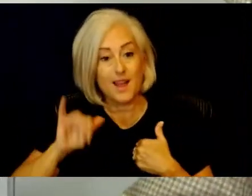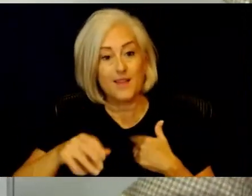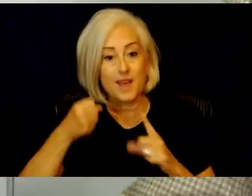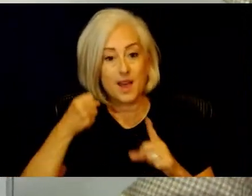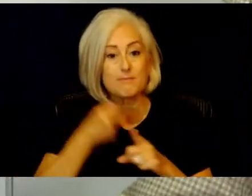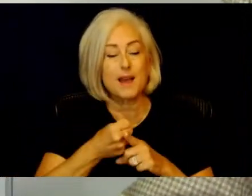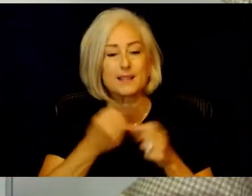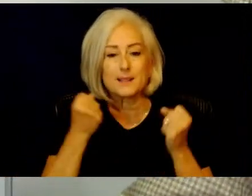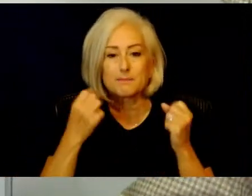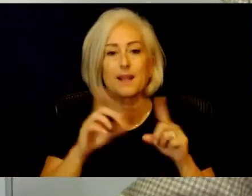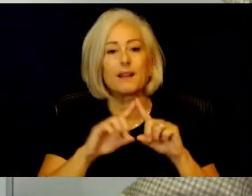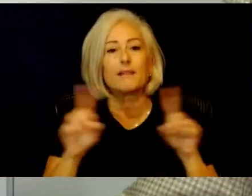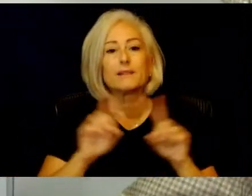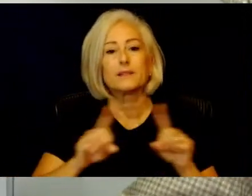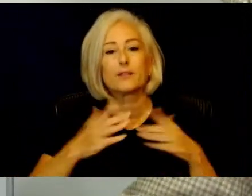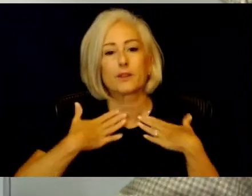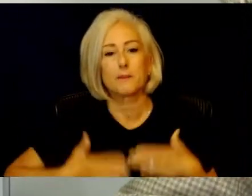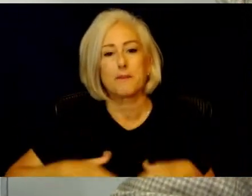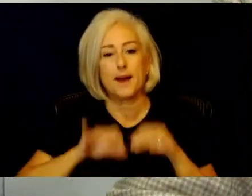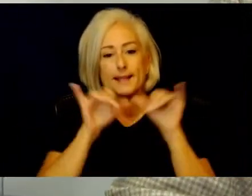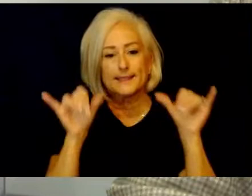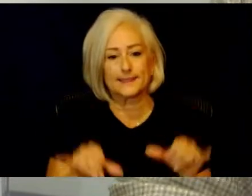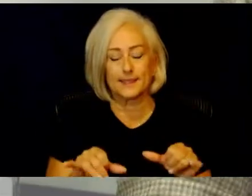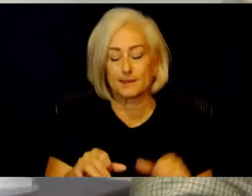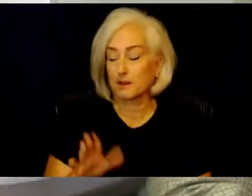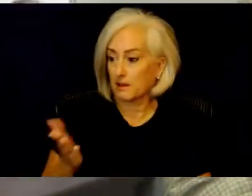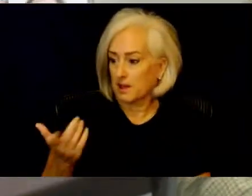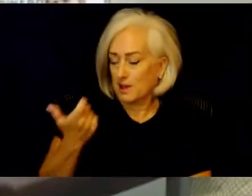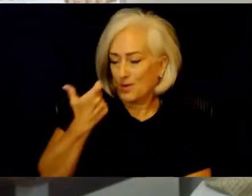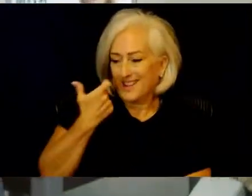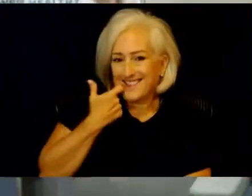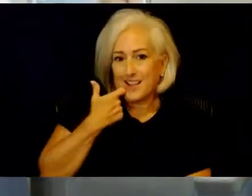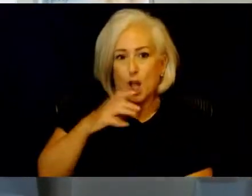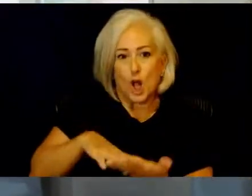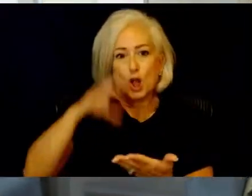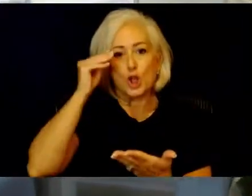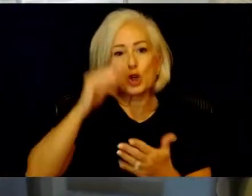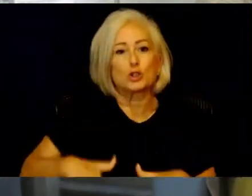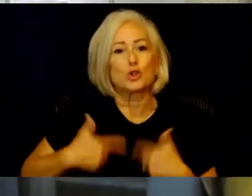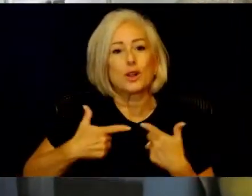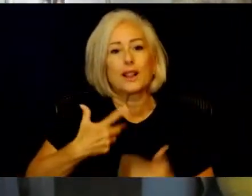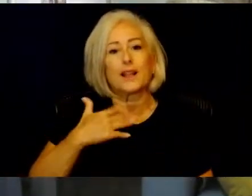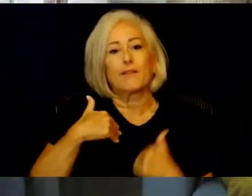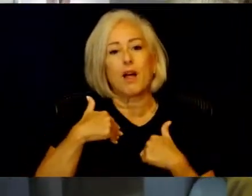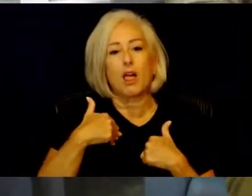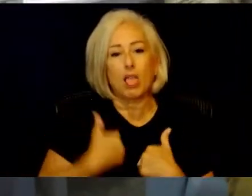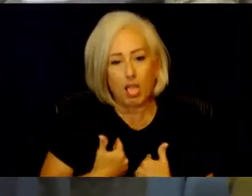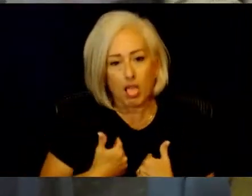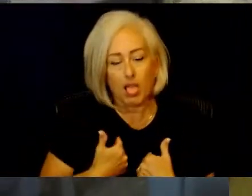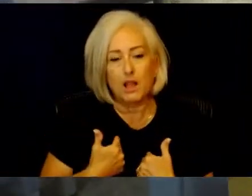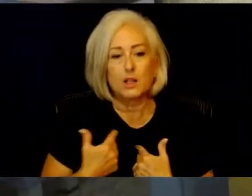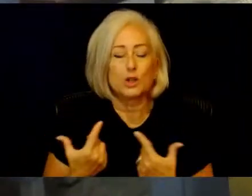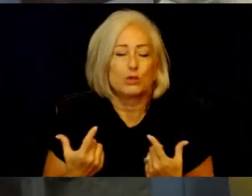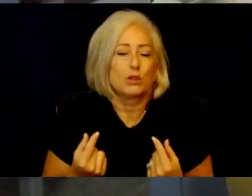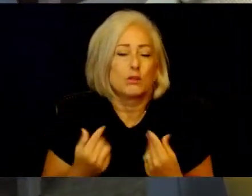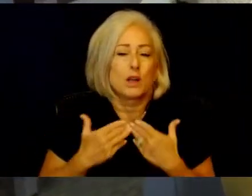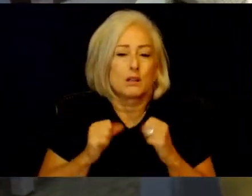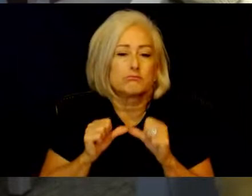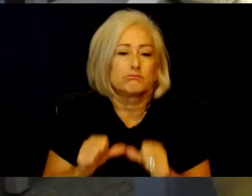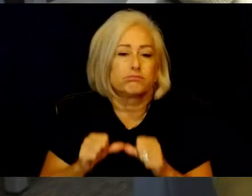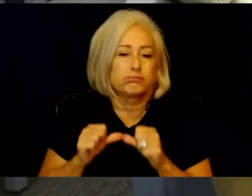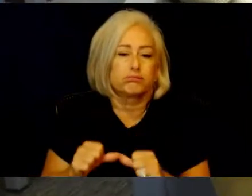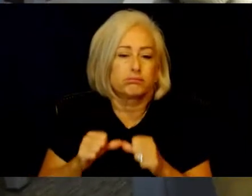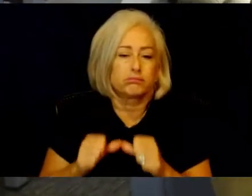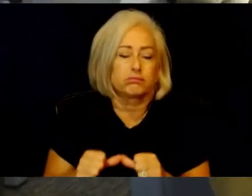what we just learned to live with. Right. We learned to live tired, and we just make do or nap or try to make up for it. But that was one of my questions: